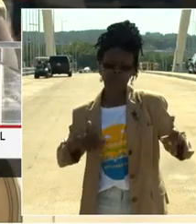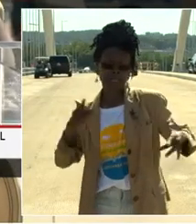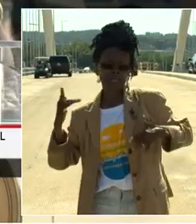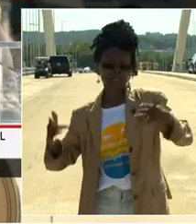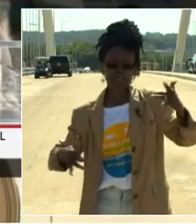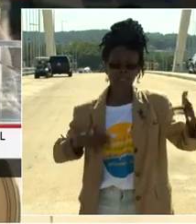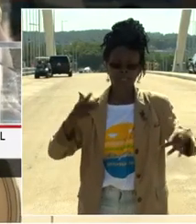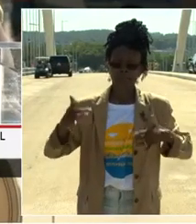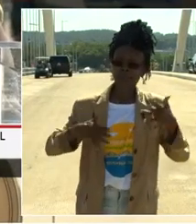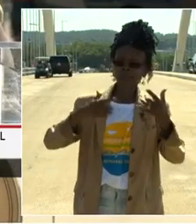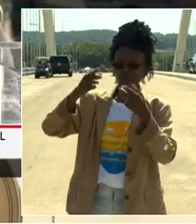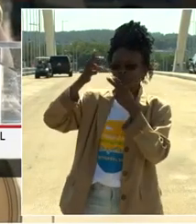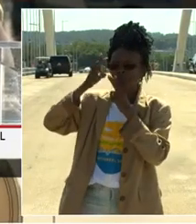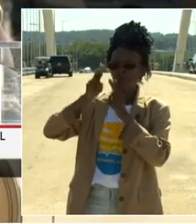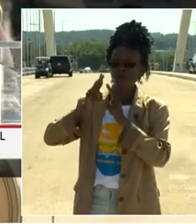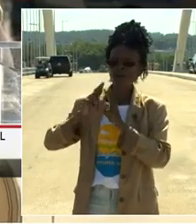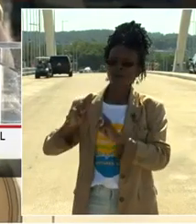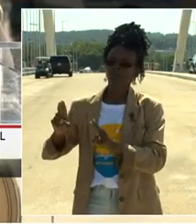rejoicing